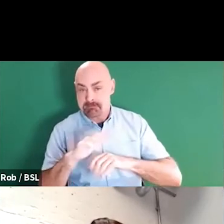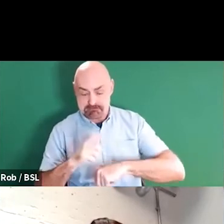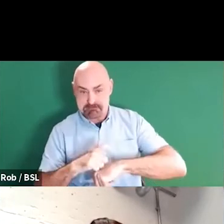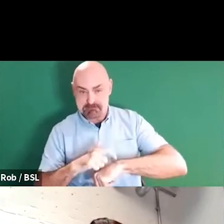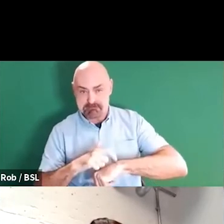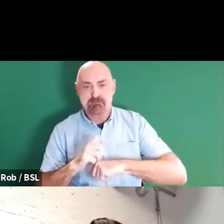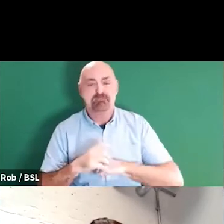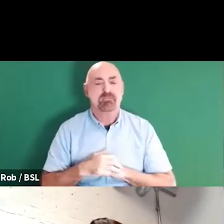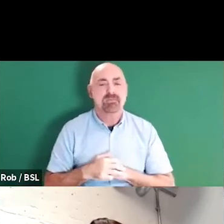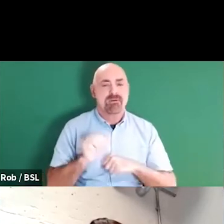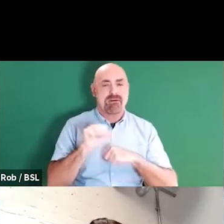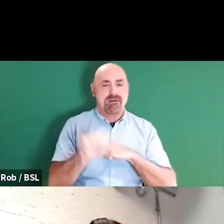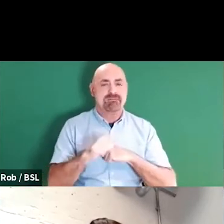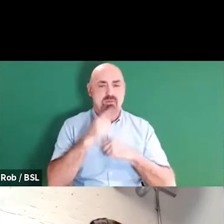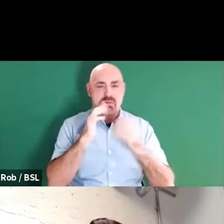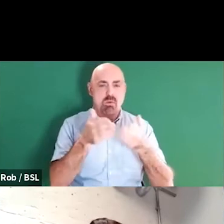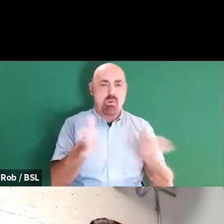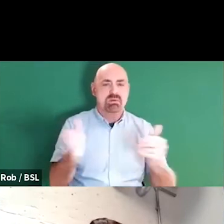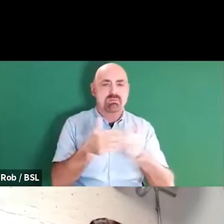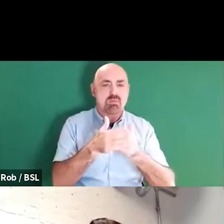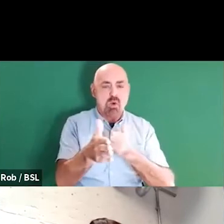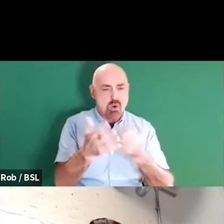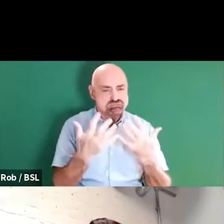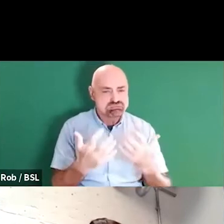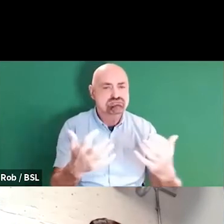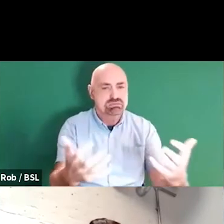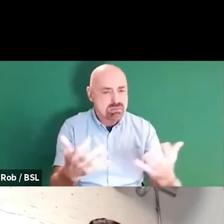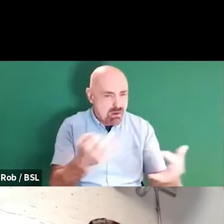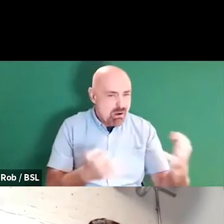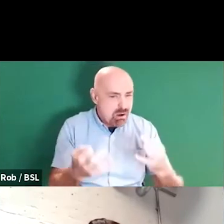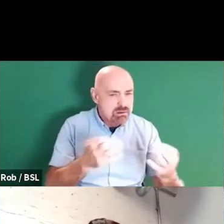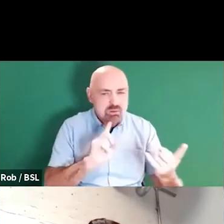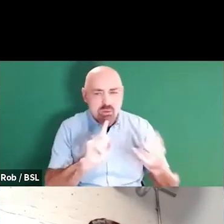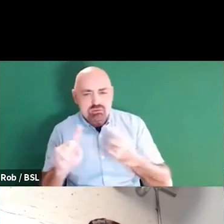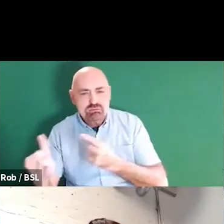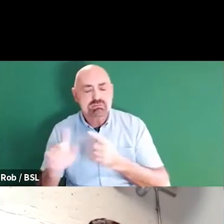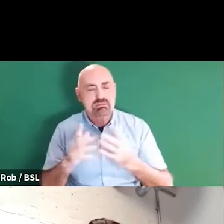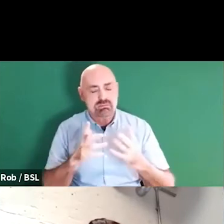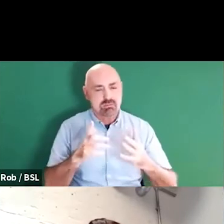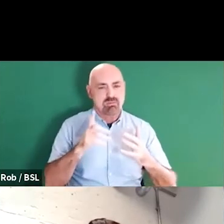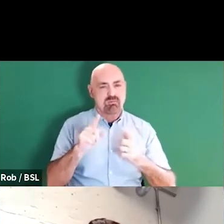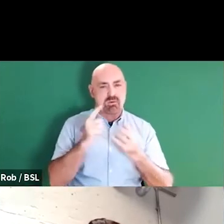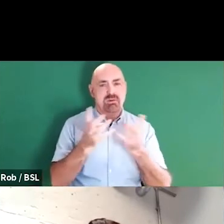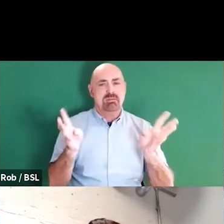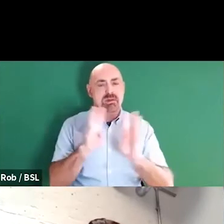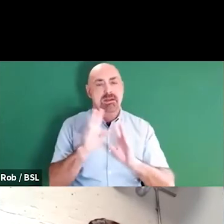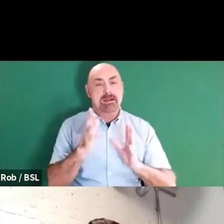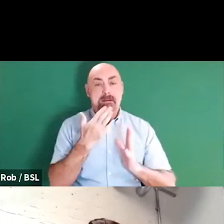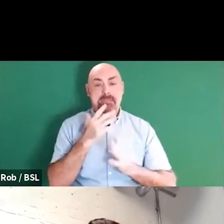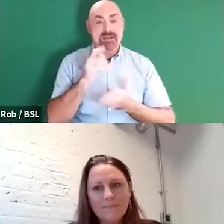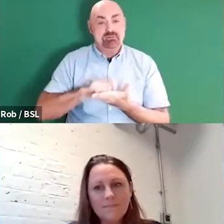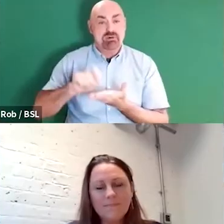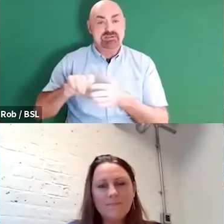And after that, we will open up the discussion to the audience. If you have any questions for our panelists, please write them